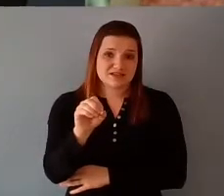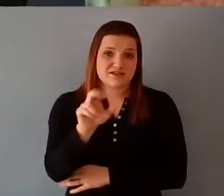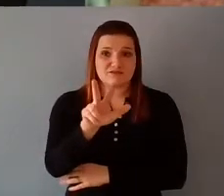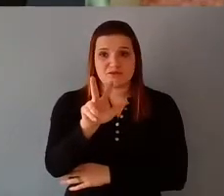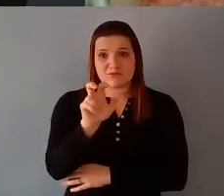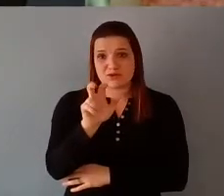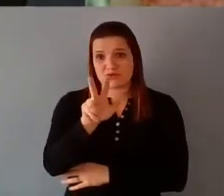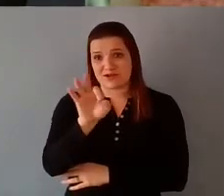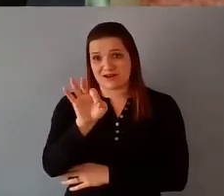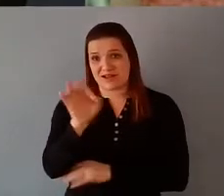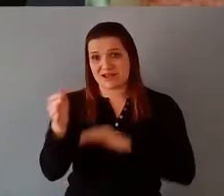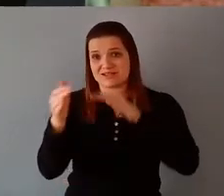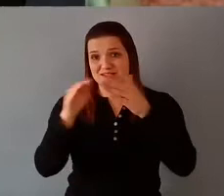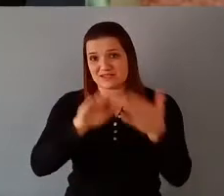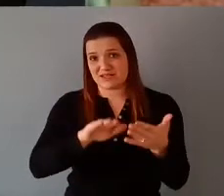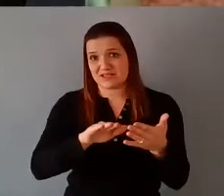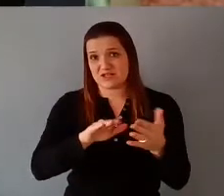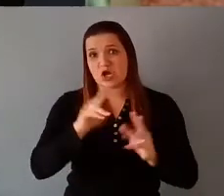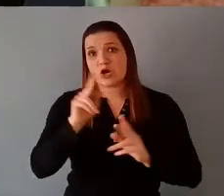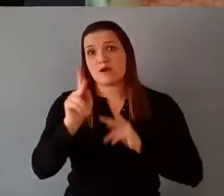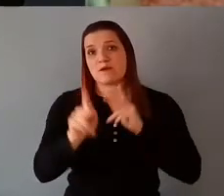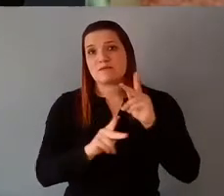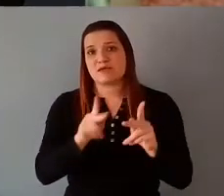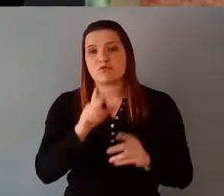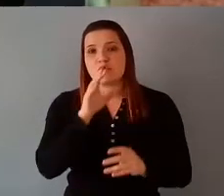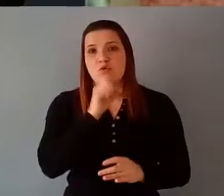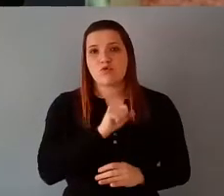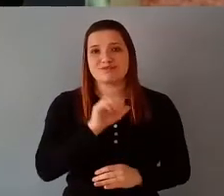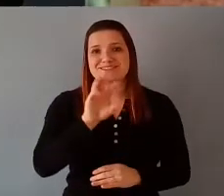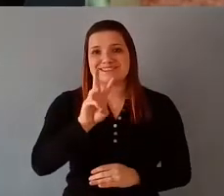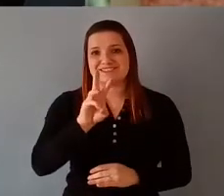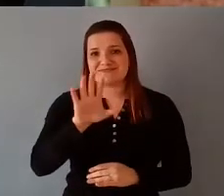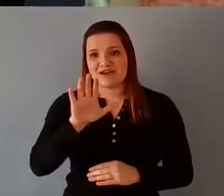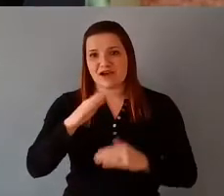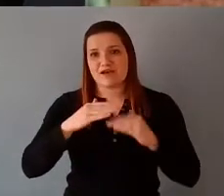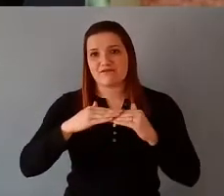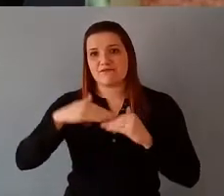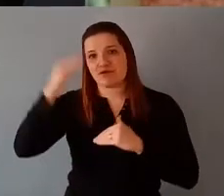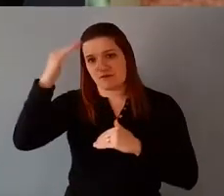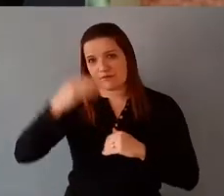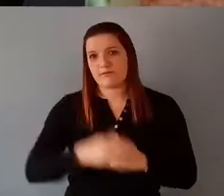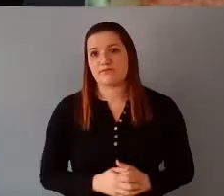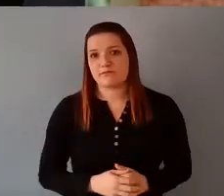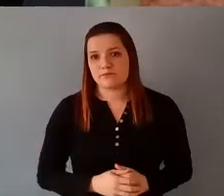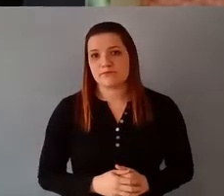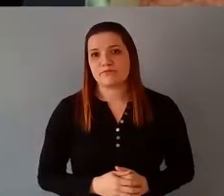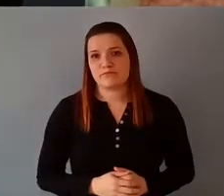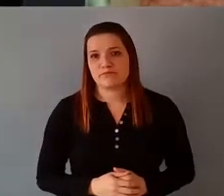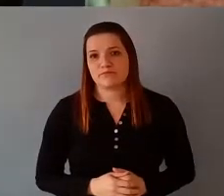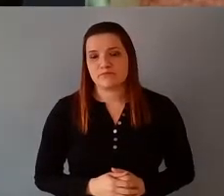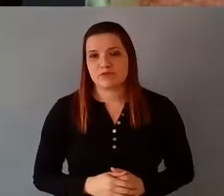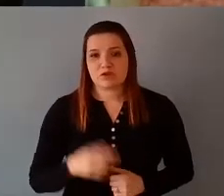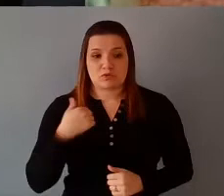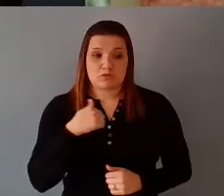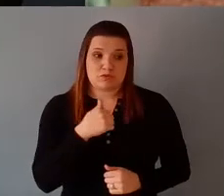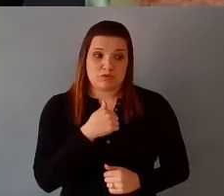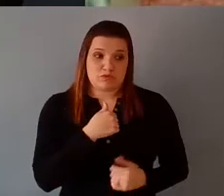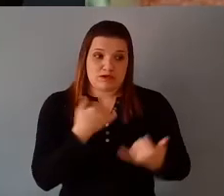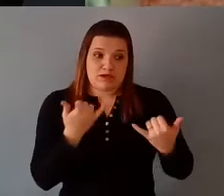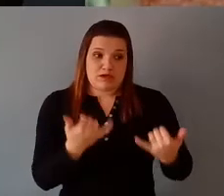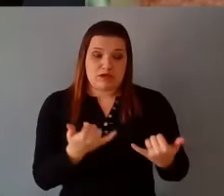339 deaths are people that are age 65 or older. So while we're seeing, a